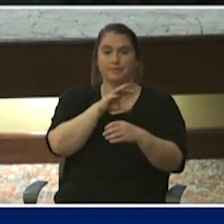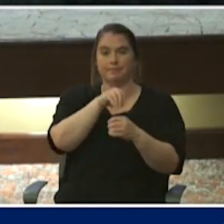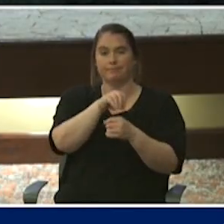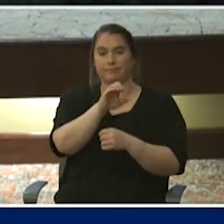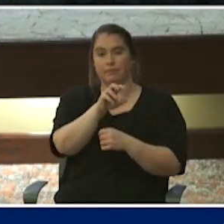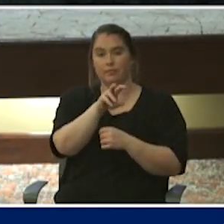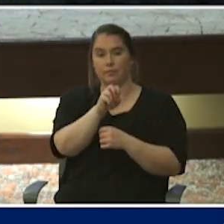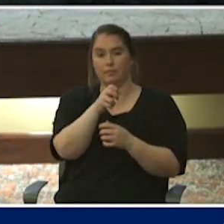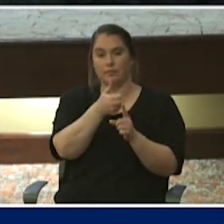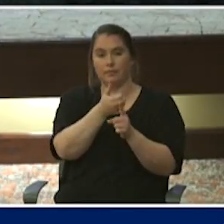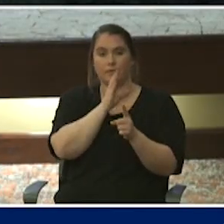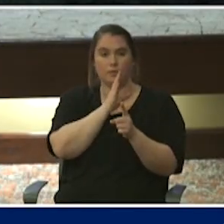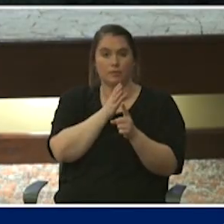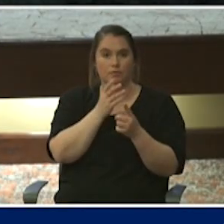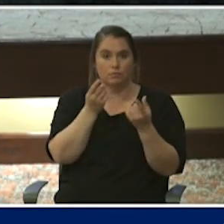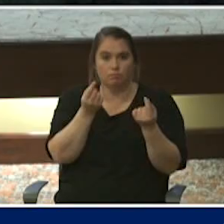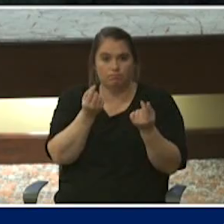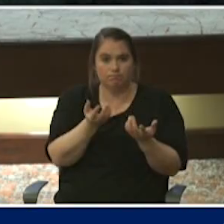itself.